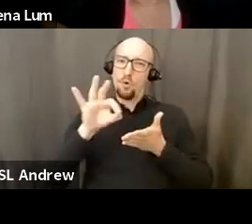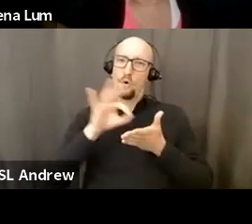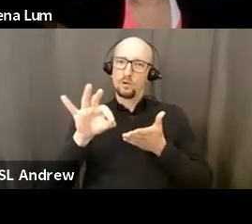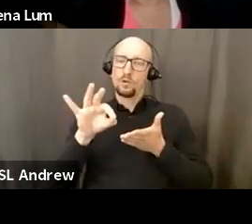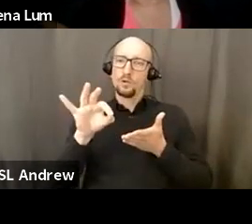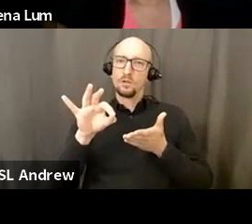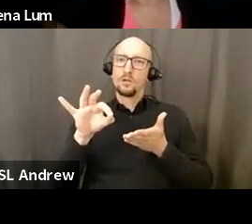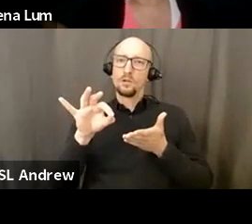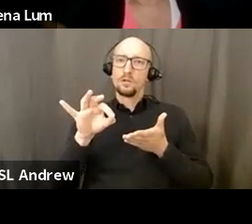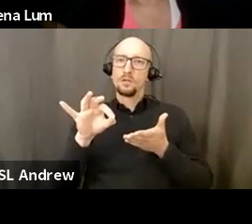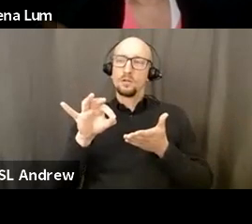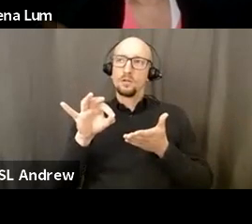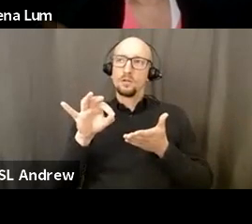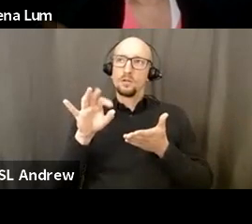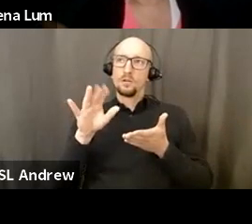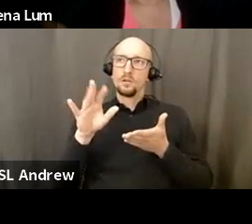by